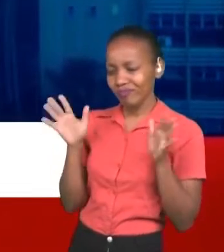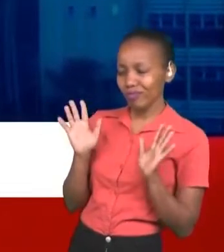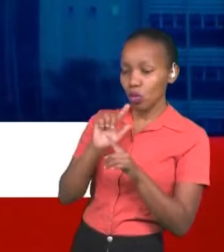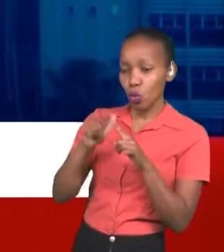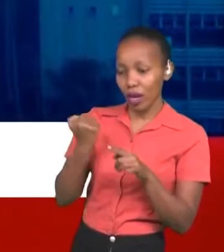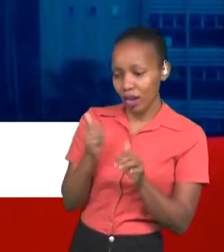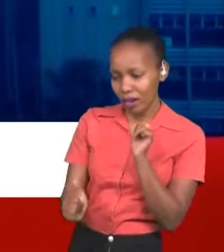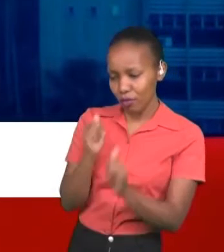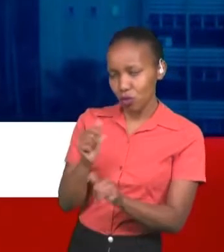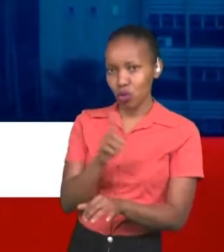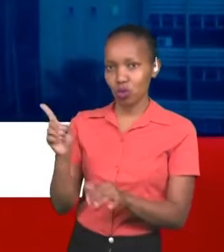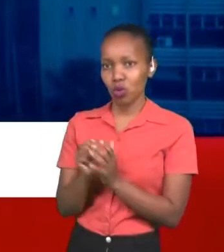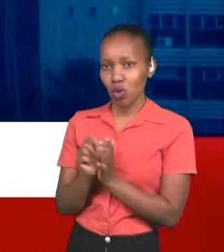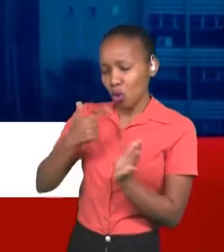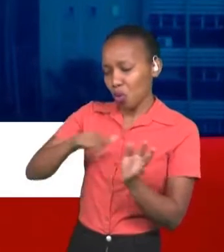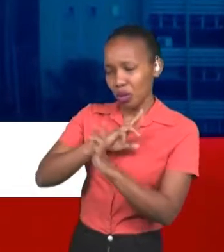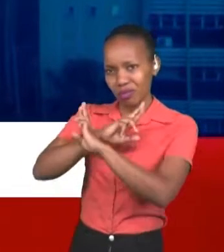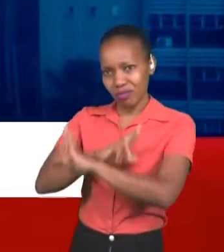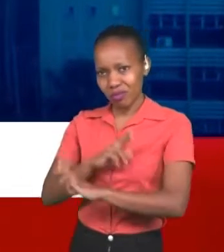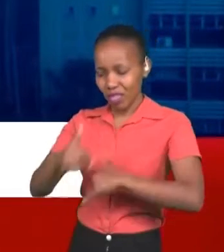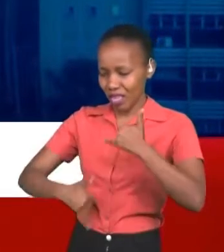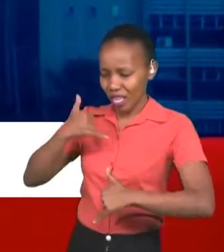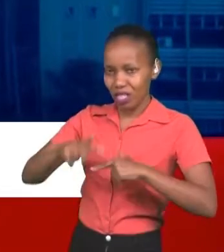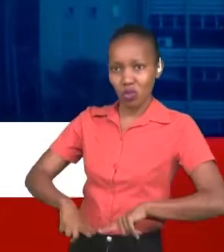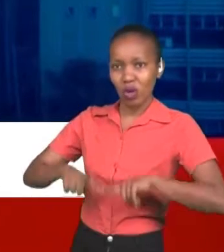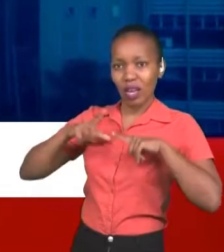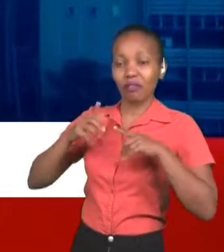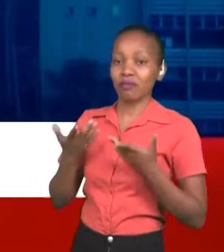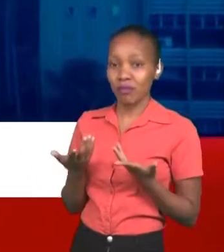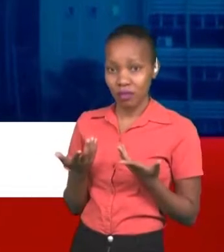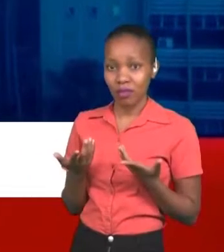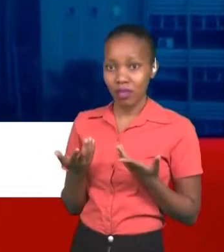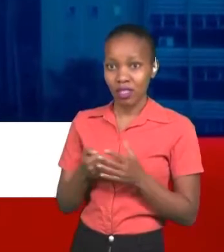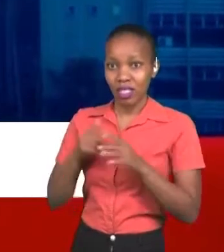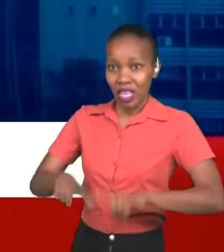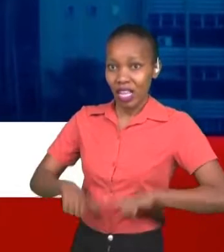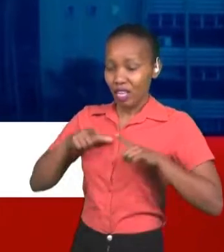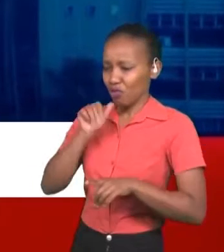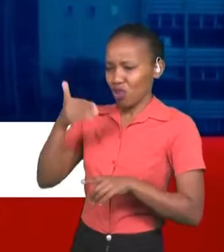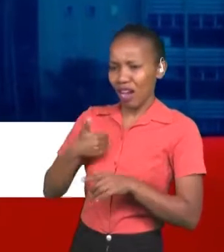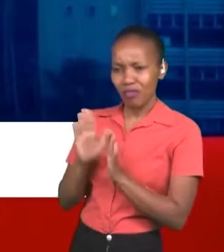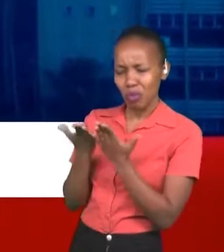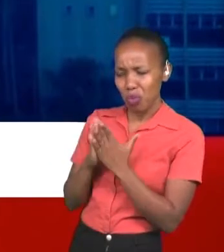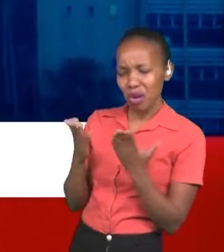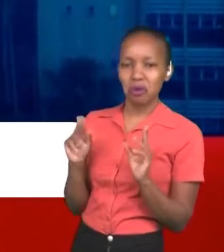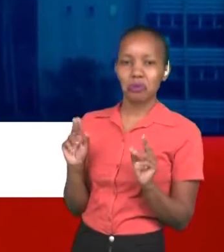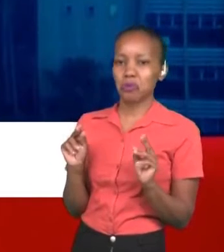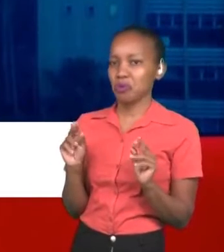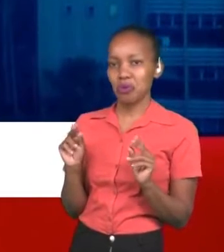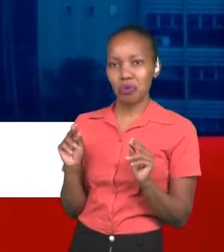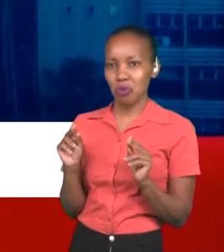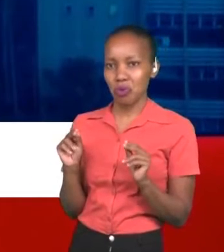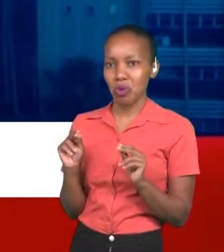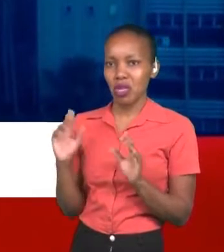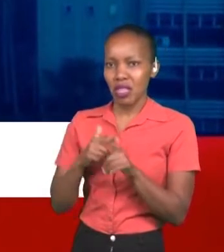take life simple, as we relax, we enjoy life the way it comes. Yeah. Life has no manual, man. Yeah. Yeah. You get it? There's no manual to life